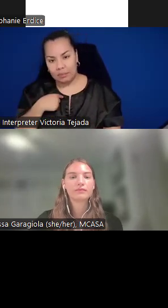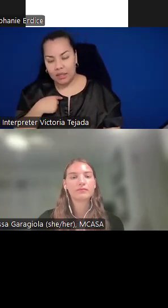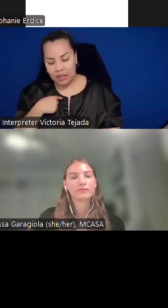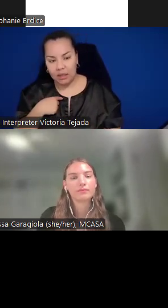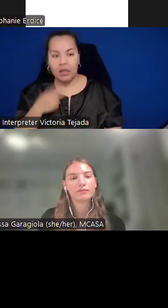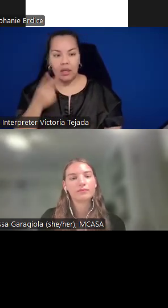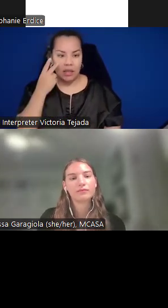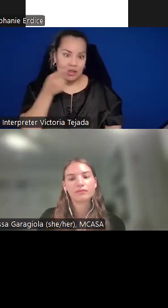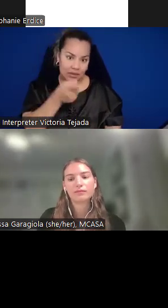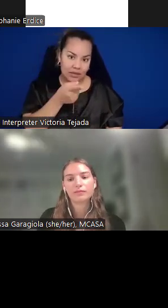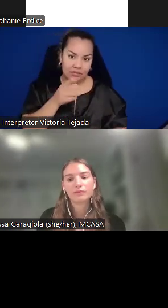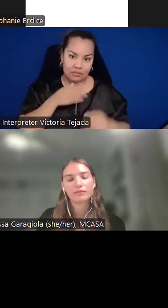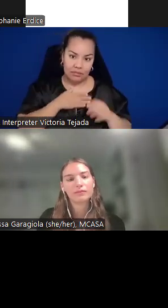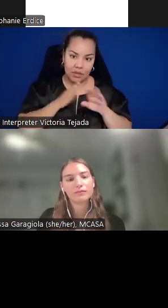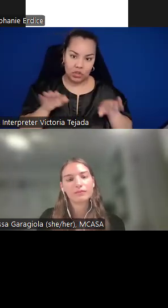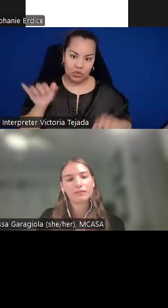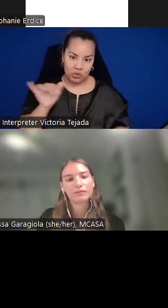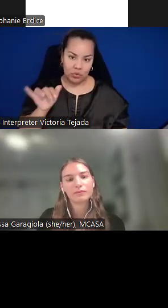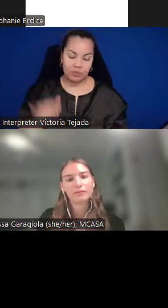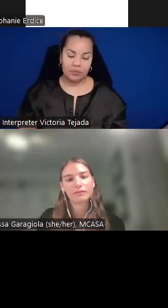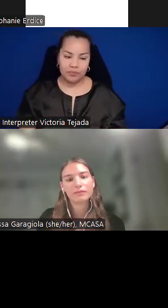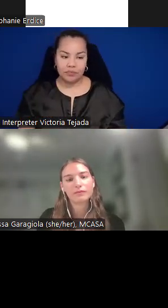And they see this.